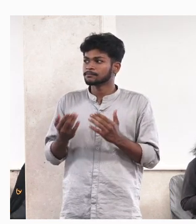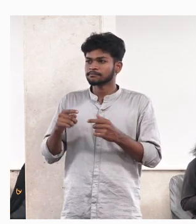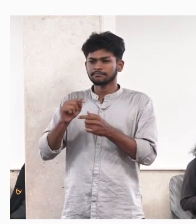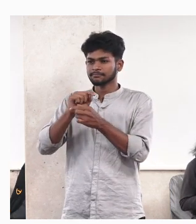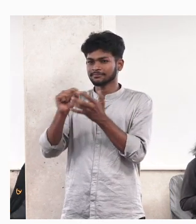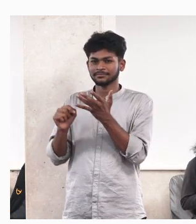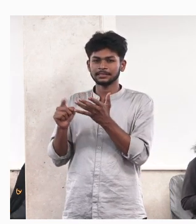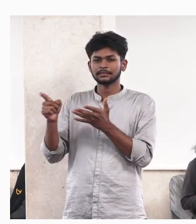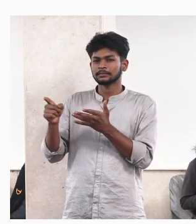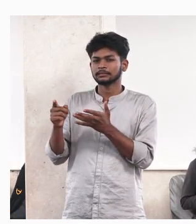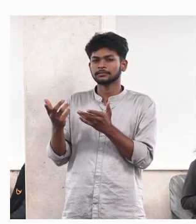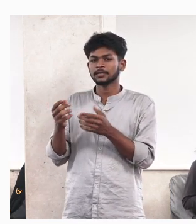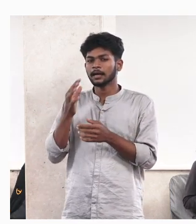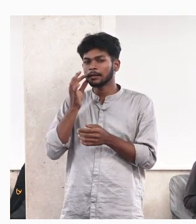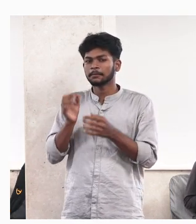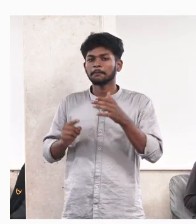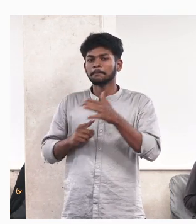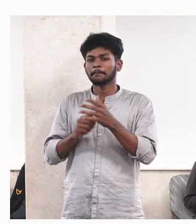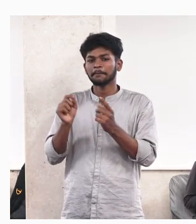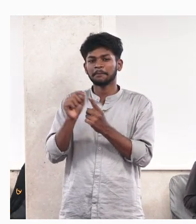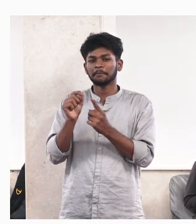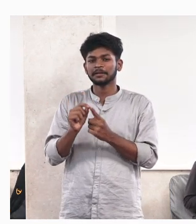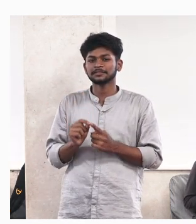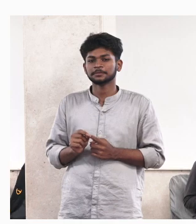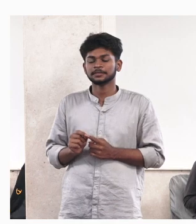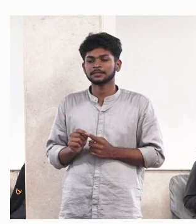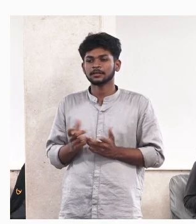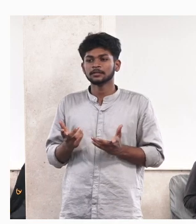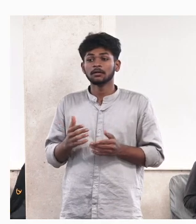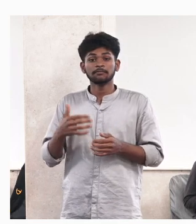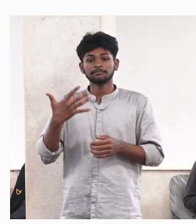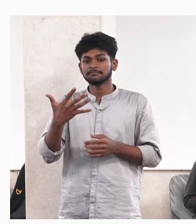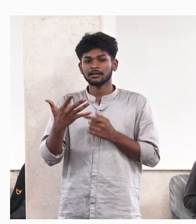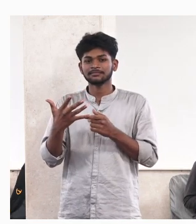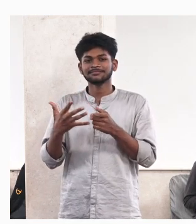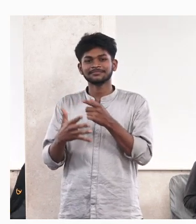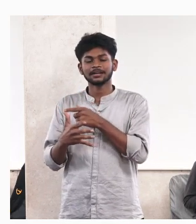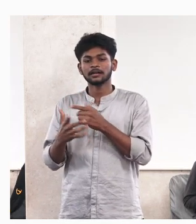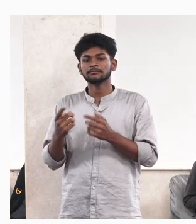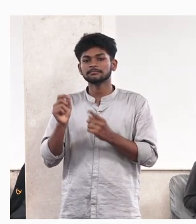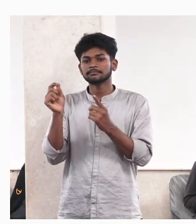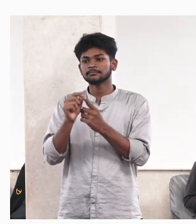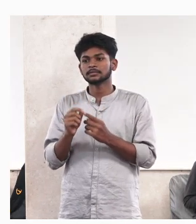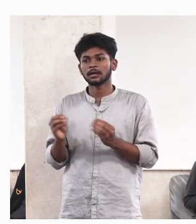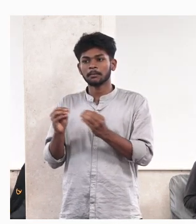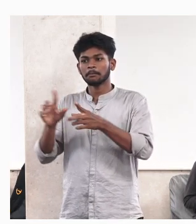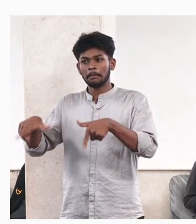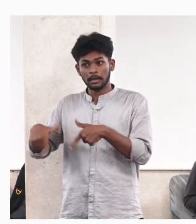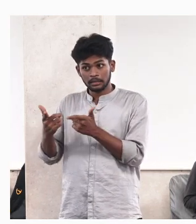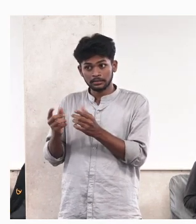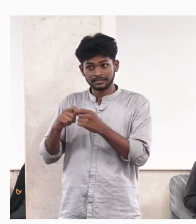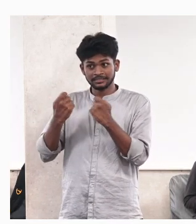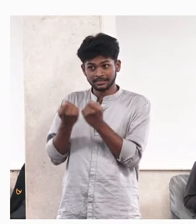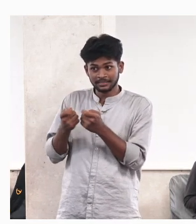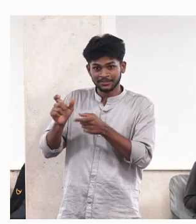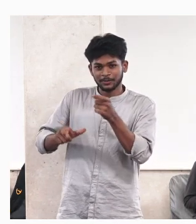of the open dialogue. I can say that the first 5 principles, Banyan, the people working in Banyan, the